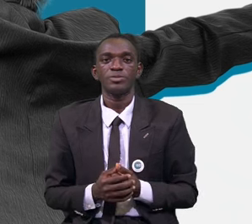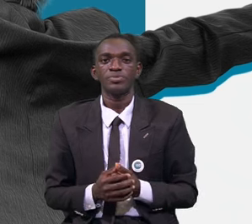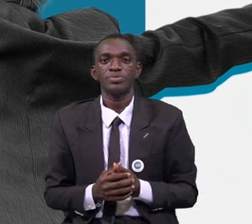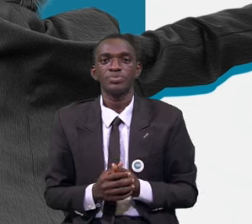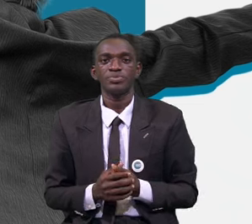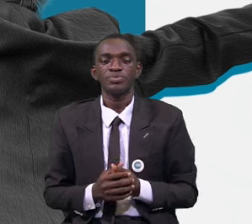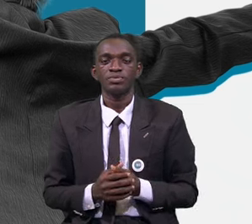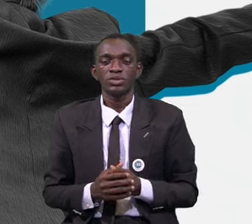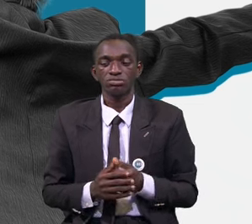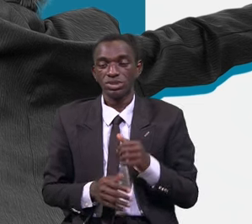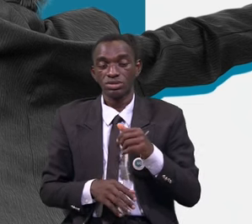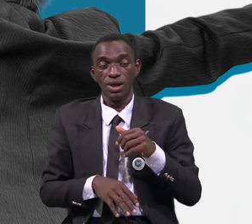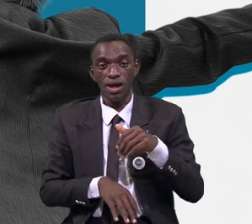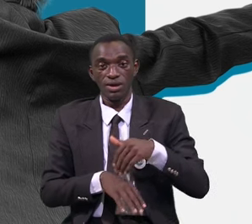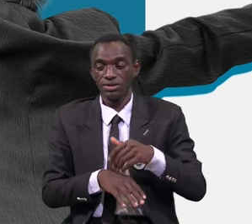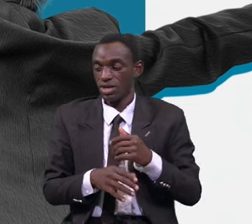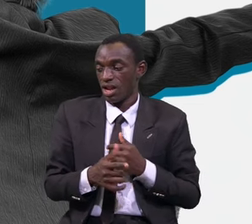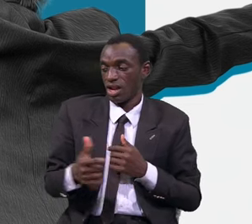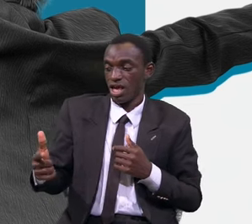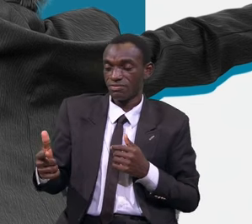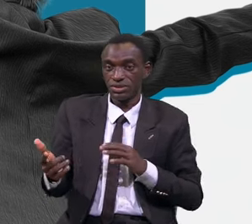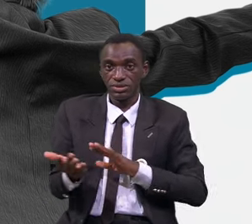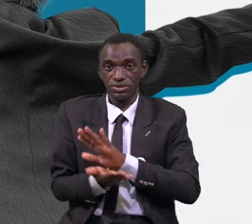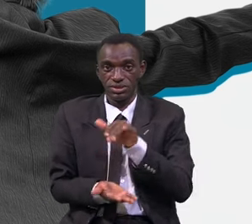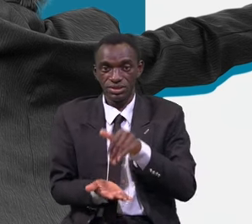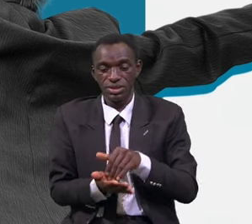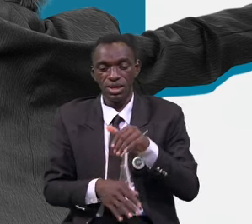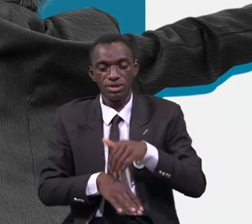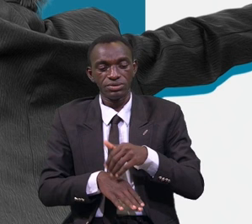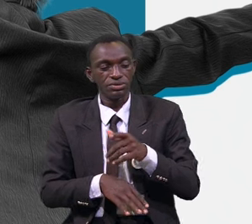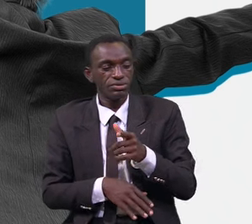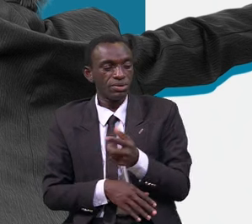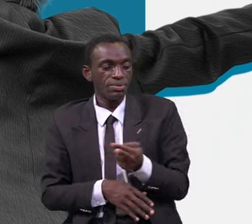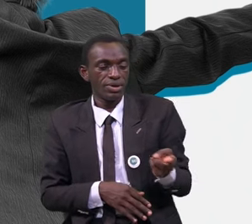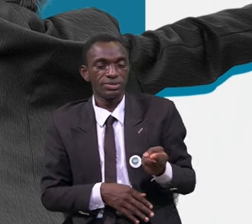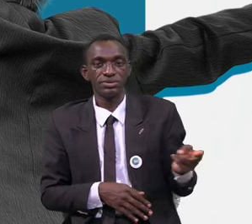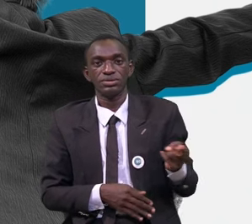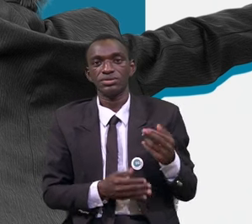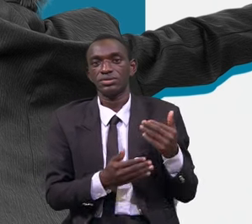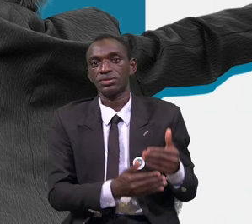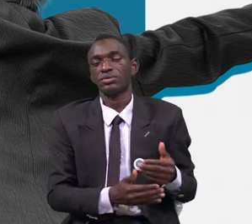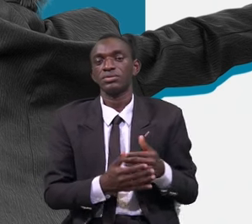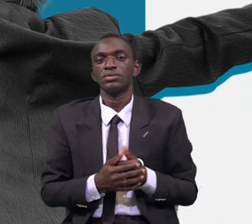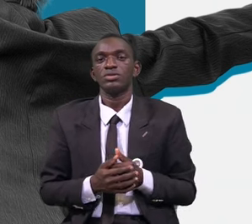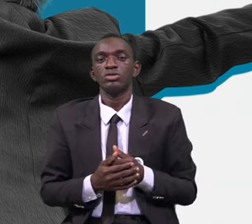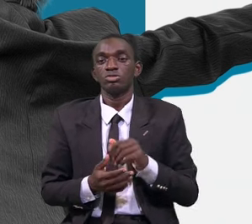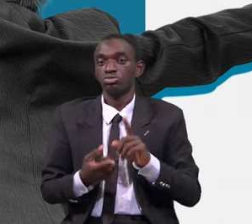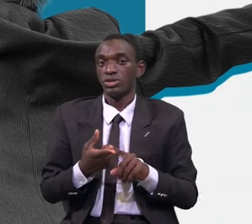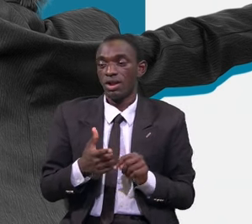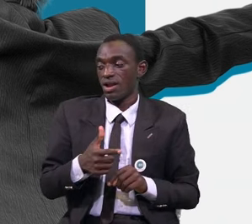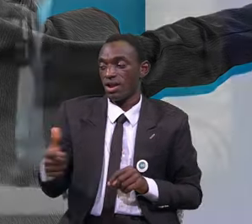To my left, center, and to my right. Au milieu et à droite. To my left there,